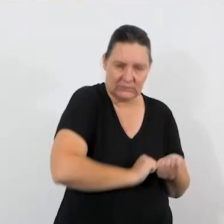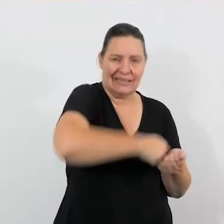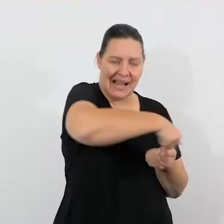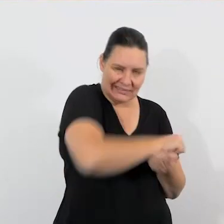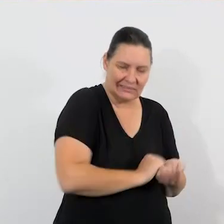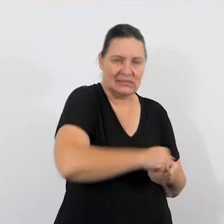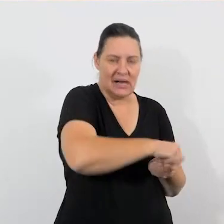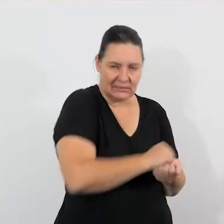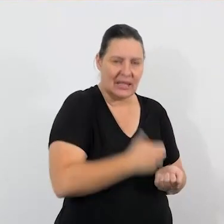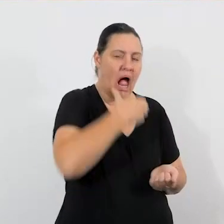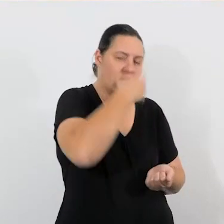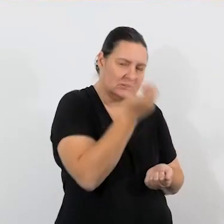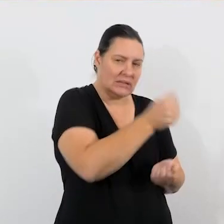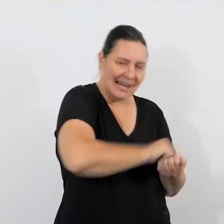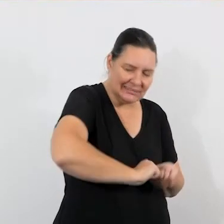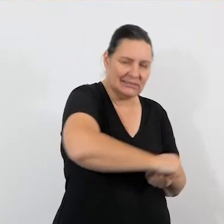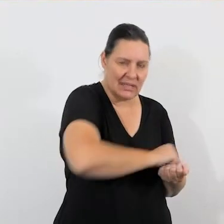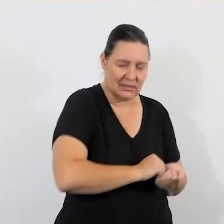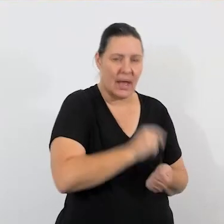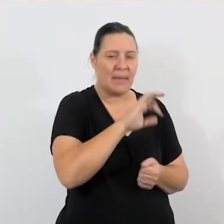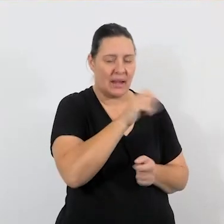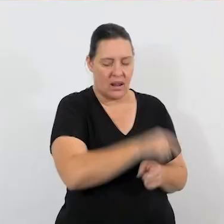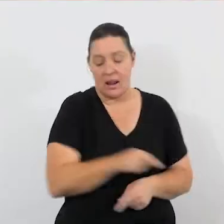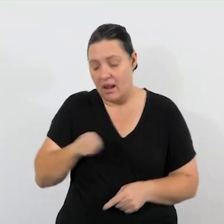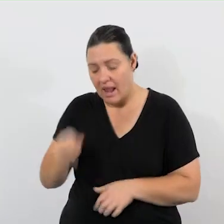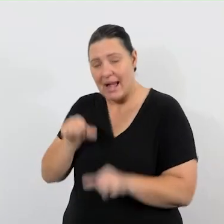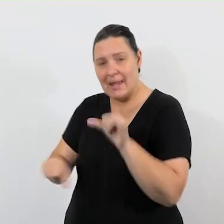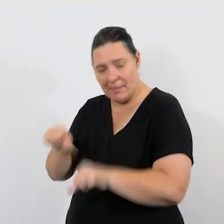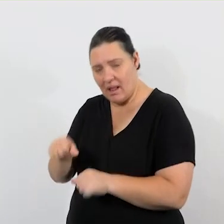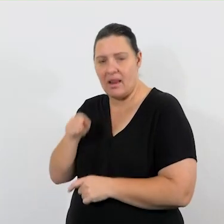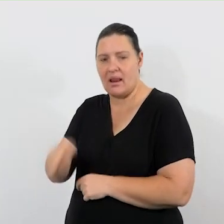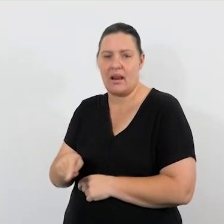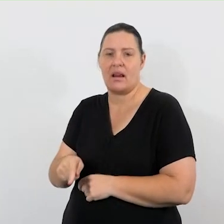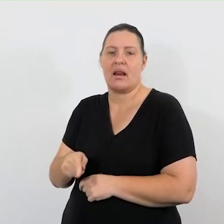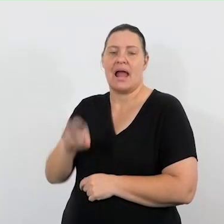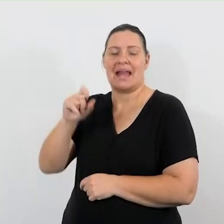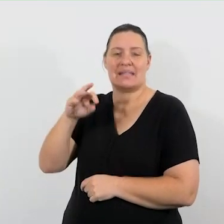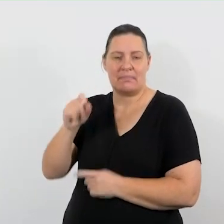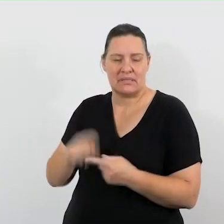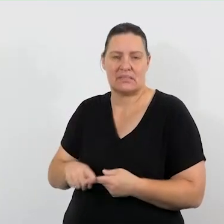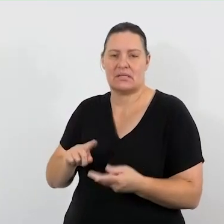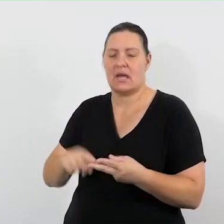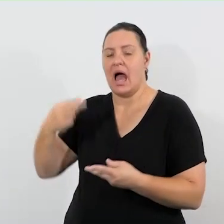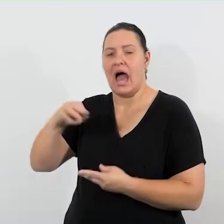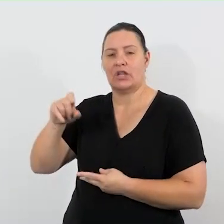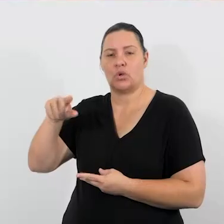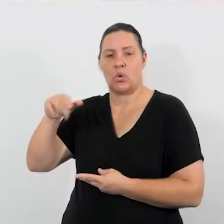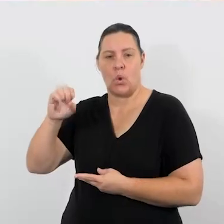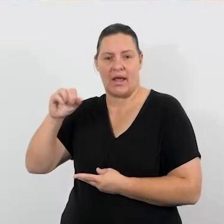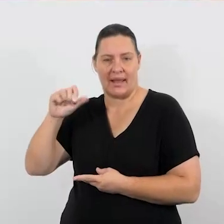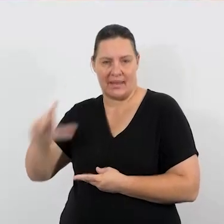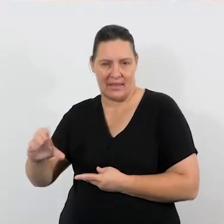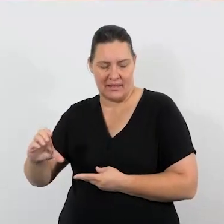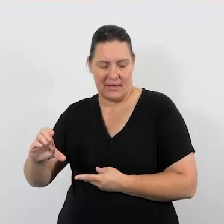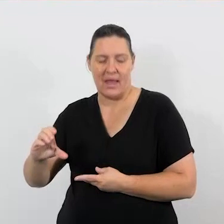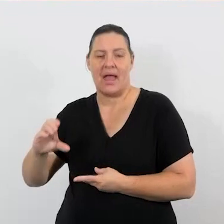the biting, the chewing, that is mechanical. And then chemical, it has to do with enzymes and hydrochloric acid.